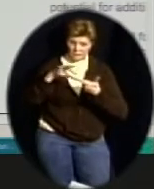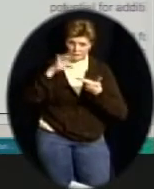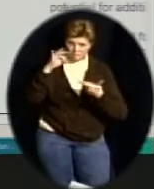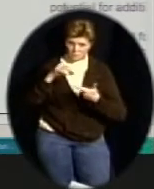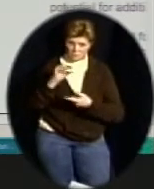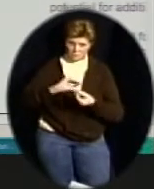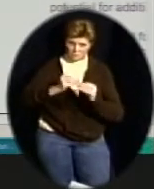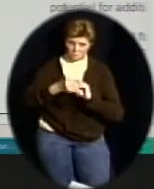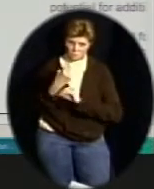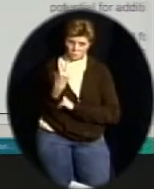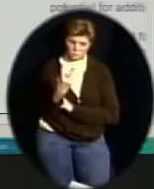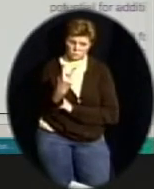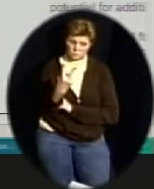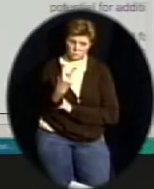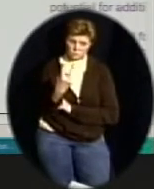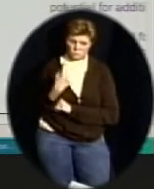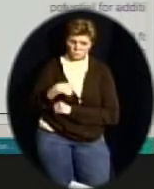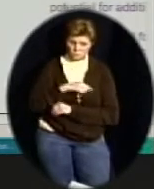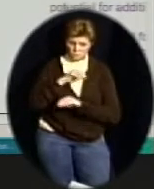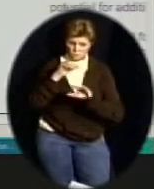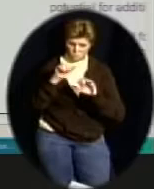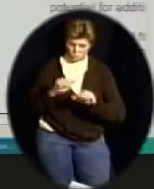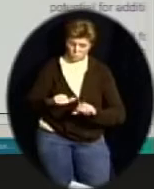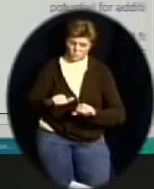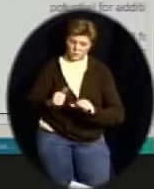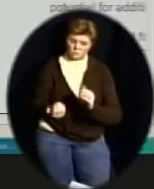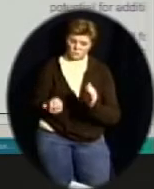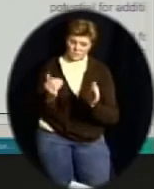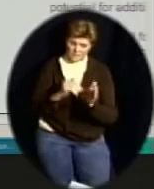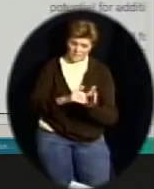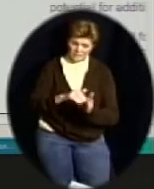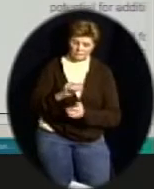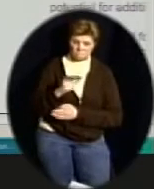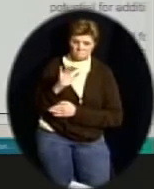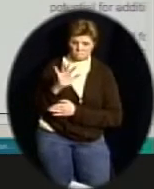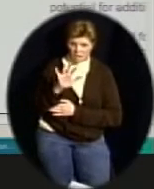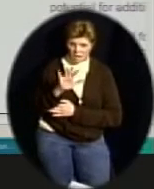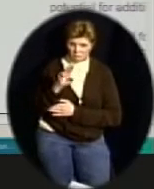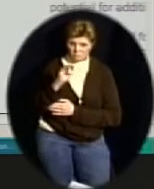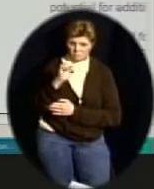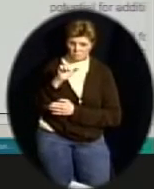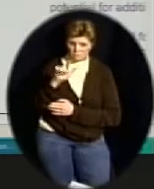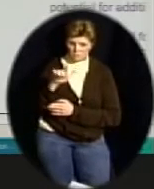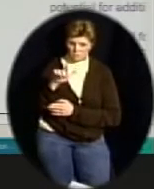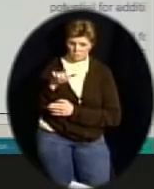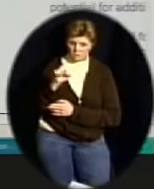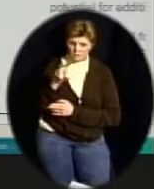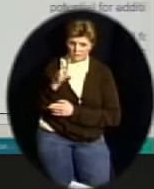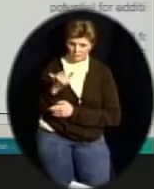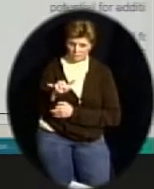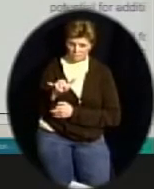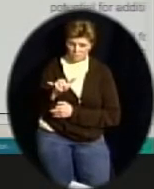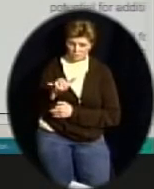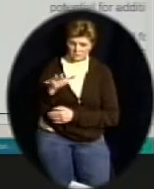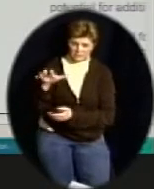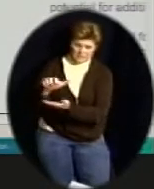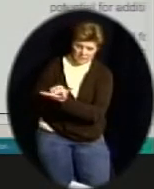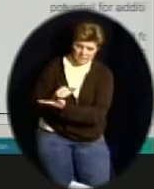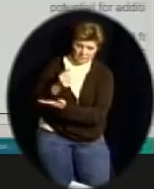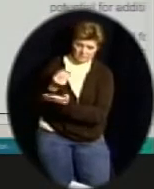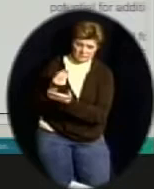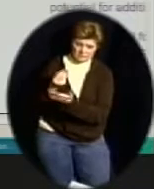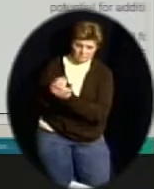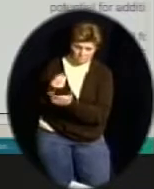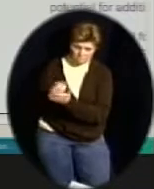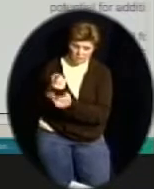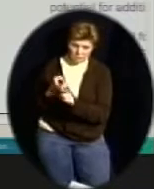outlay back to its current level of 5 mills. Takes away from some opportunities in capital projects. We're going to look at that in a slide coming